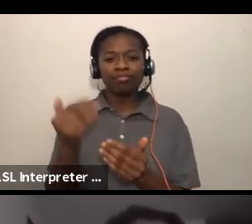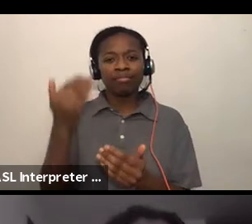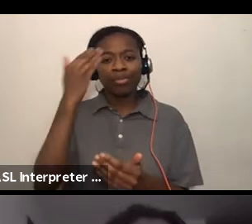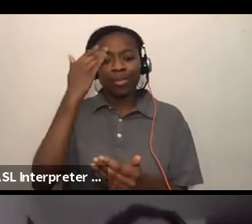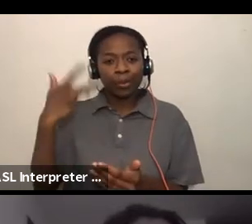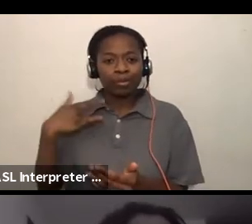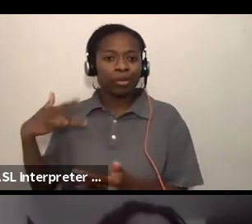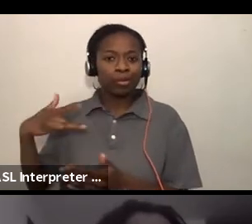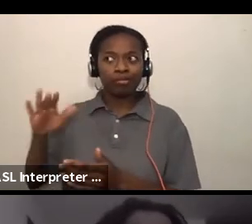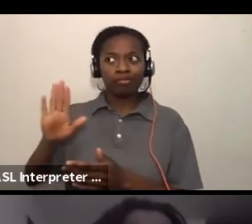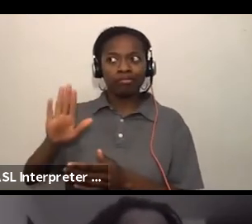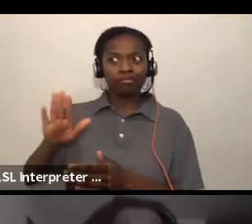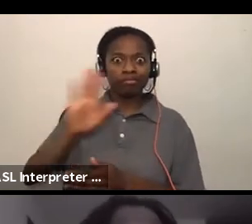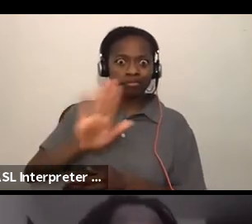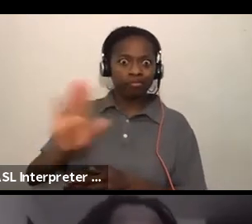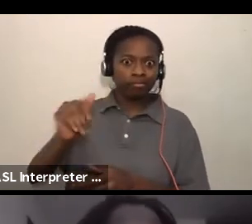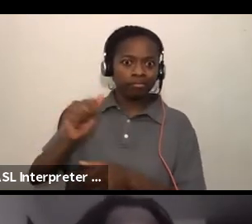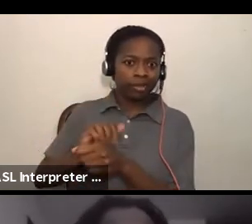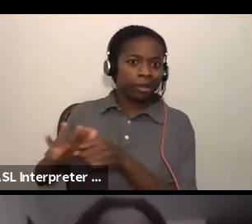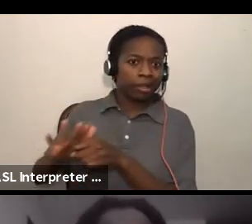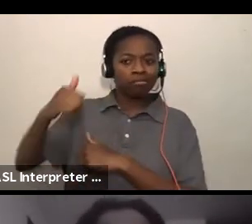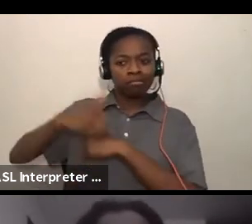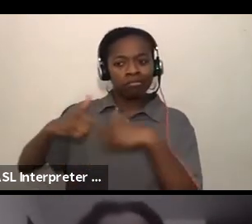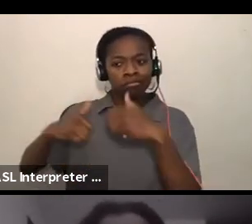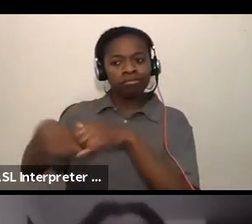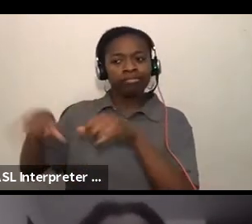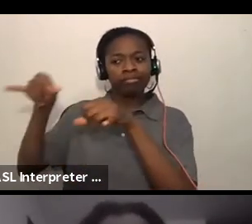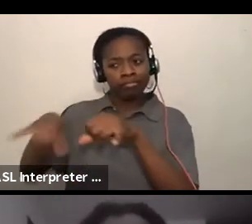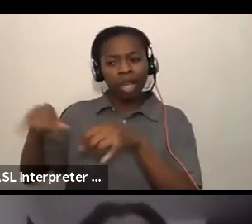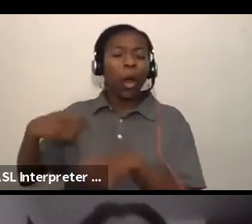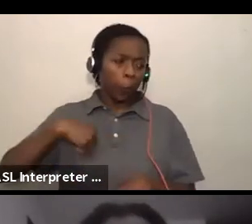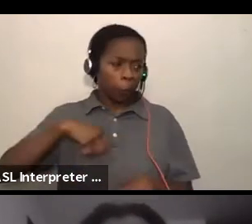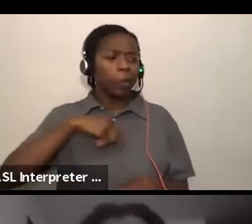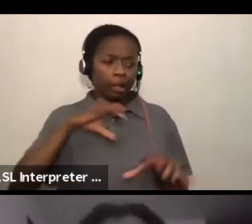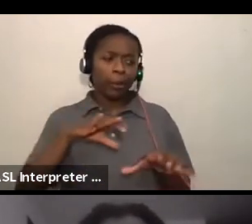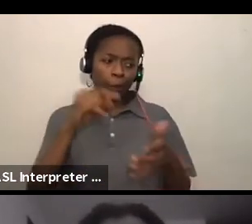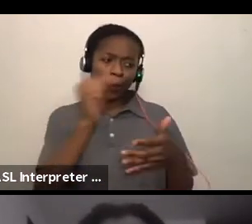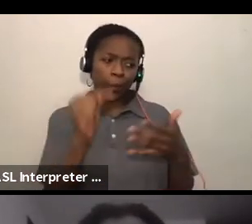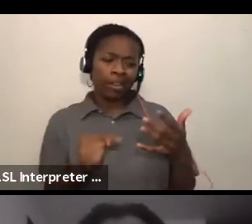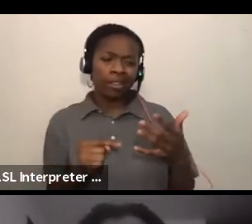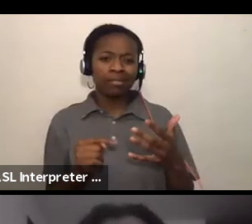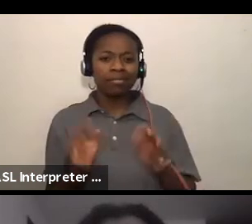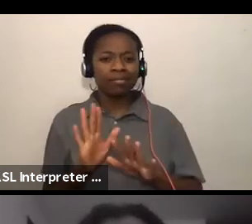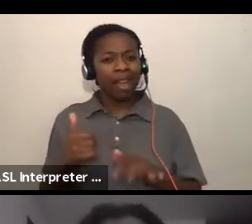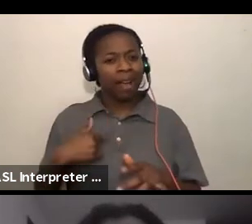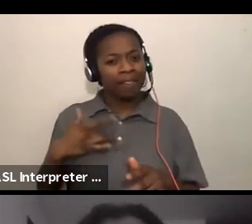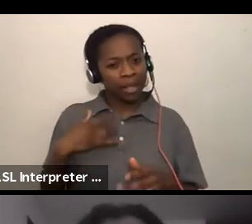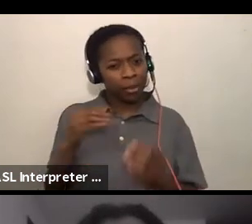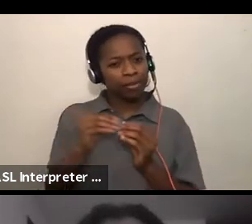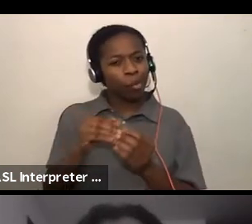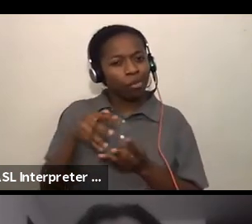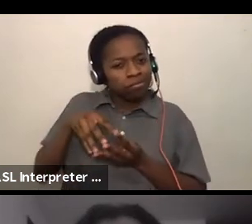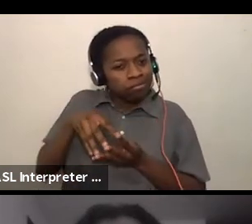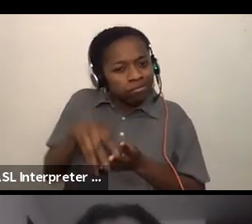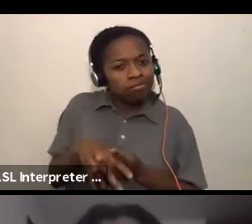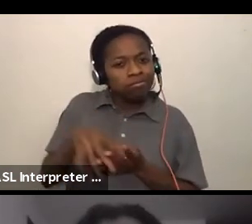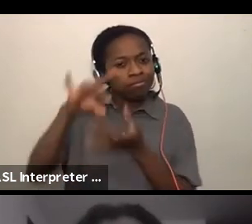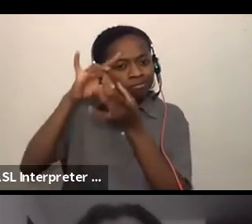spaces, and these very like, oh, well, this is how we do it here space. It helps me stay grounded in who I am and